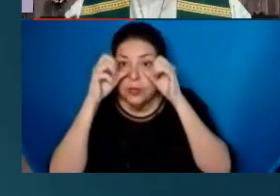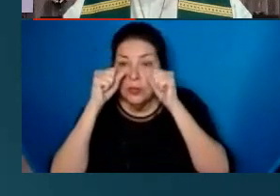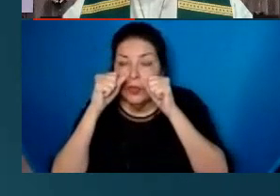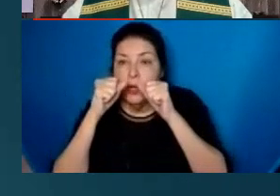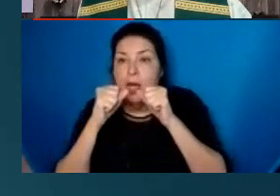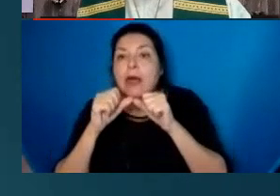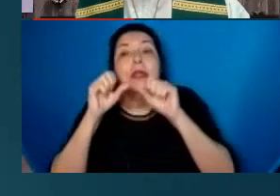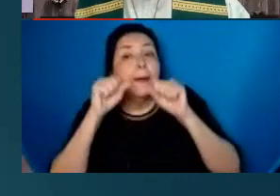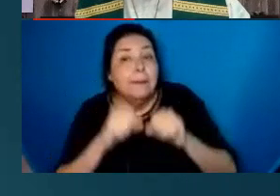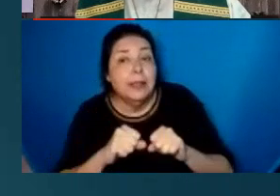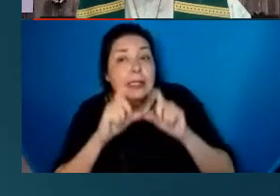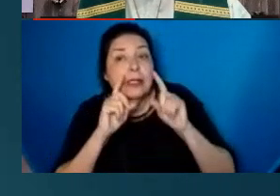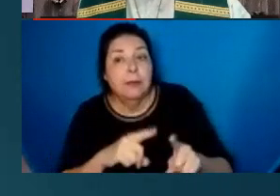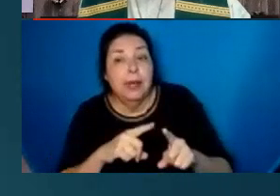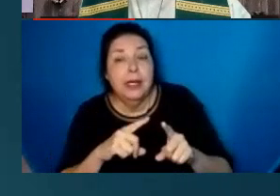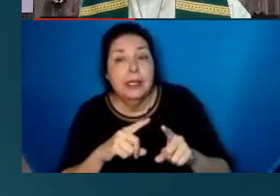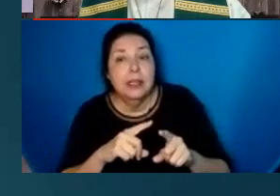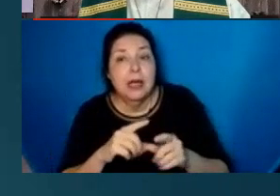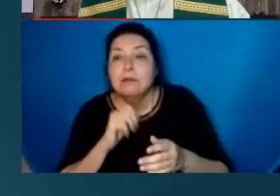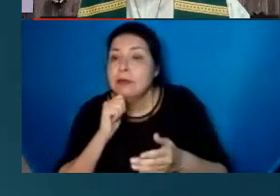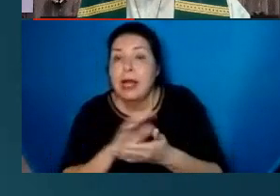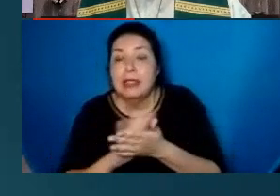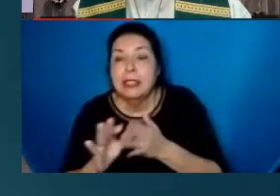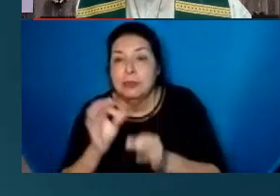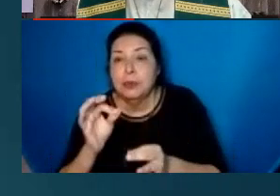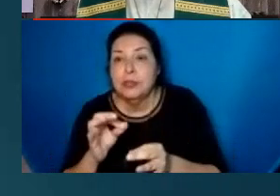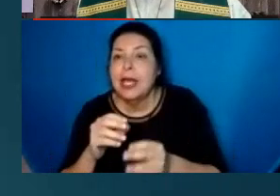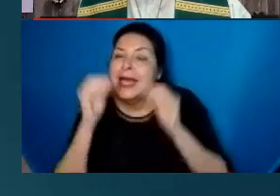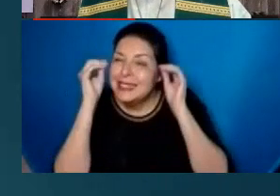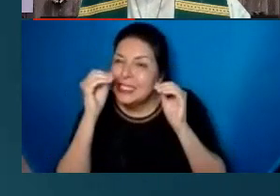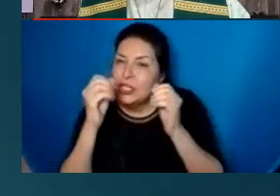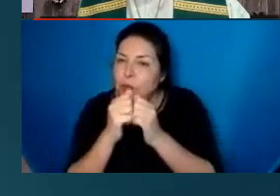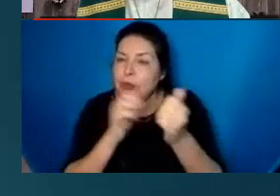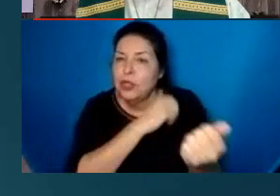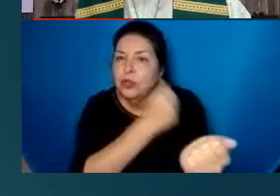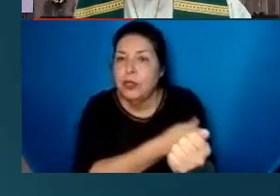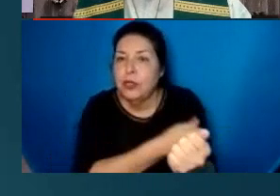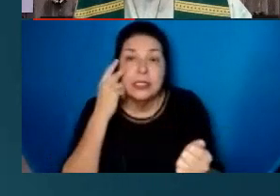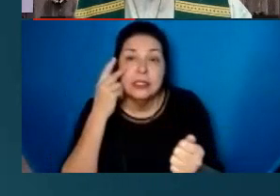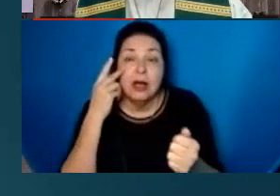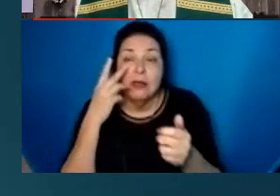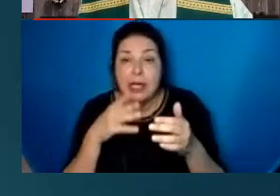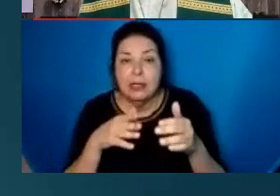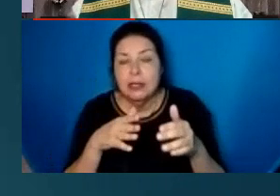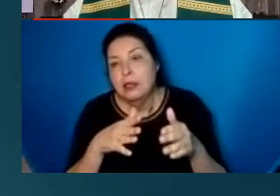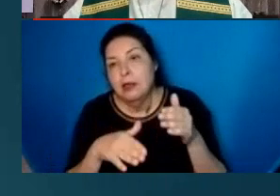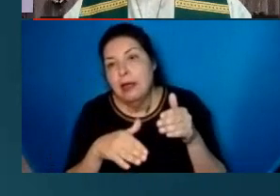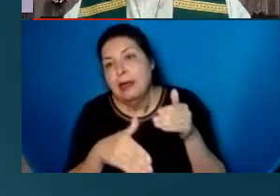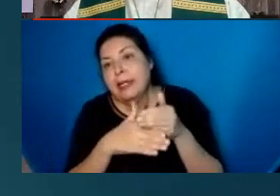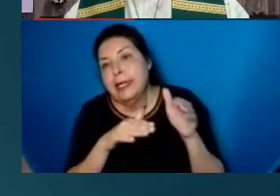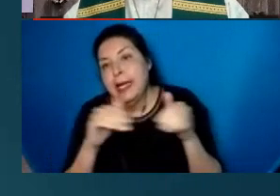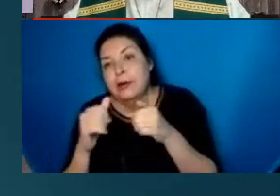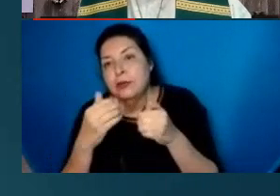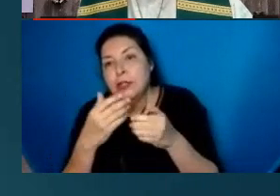spirits is teaching with authority. They saw the exorcism as an extension of his teaching of his